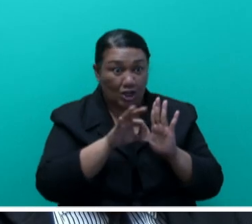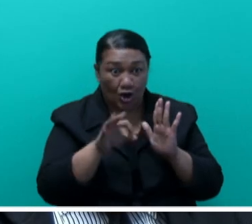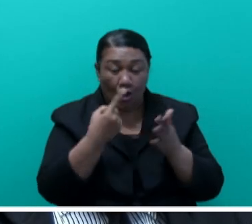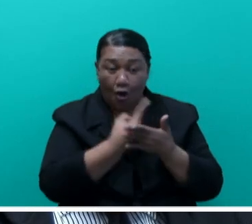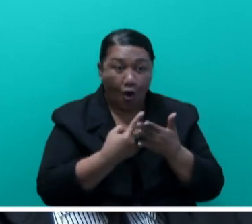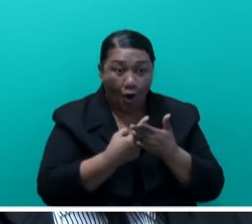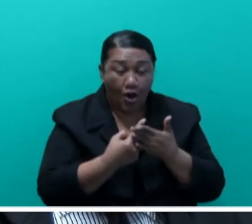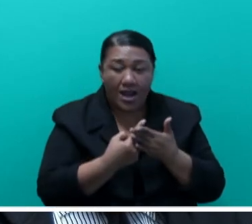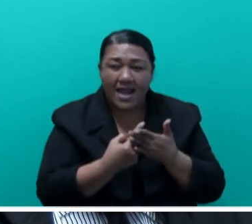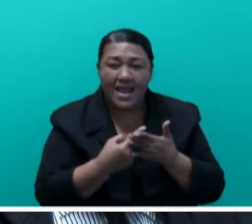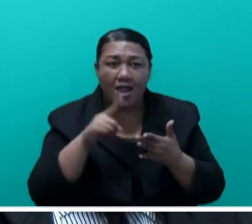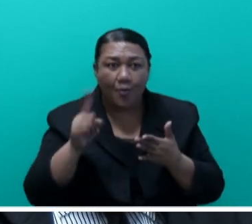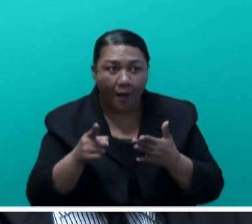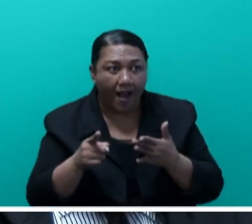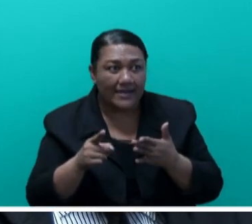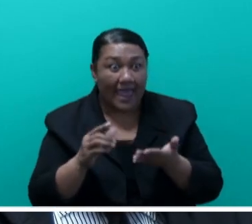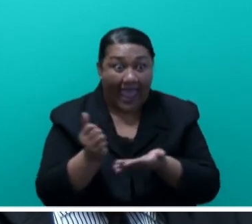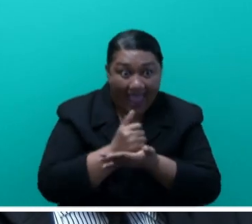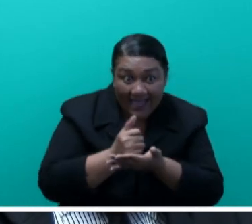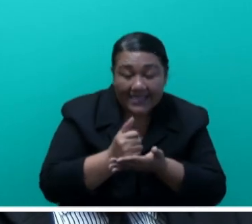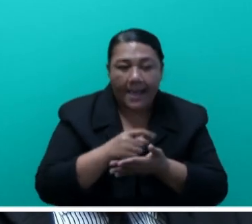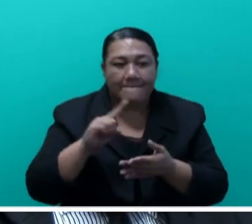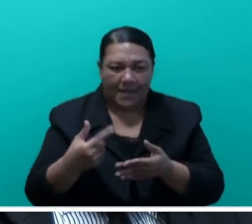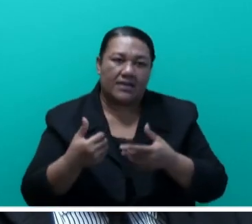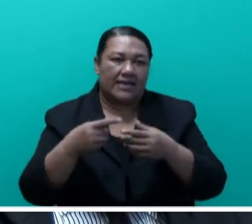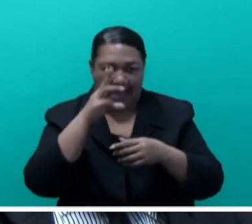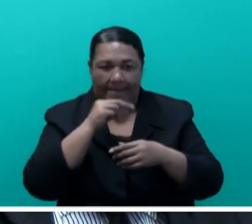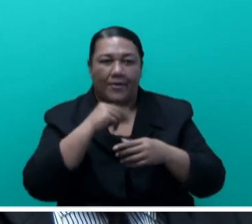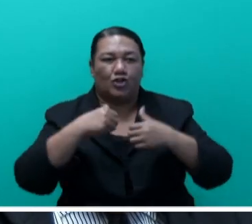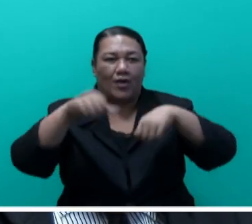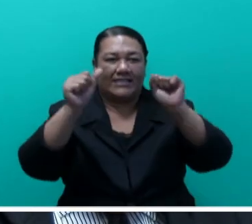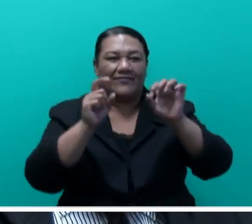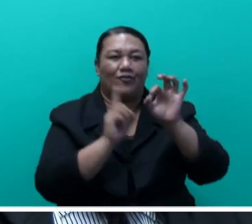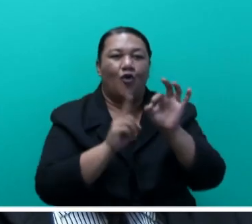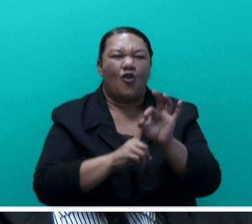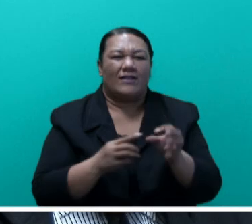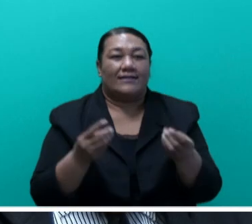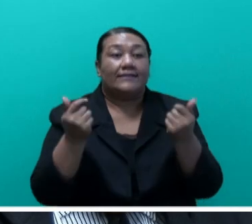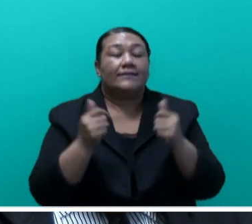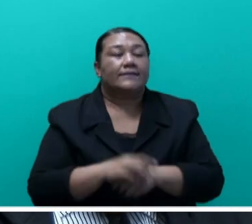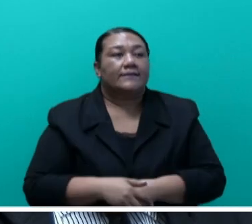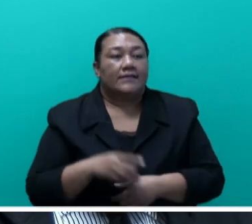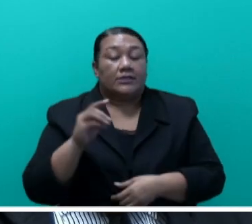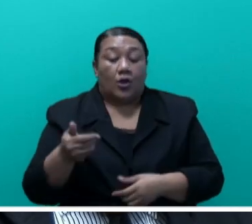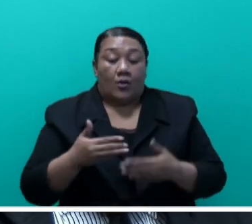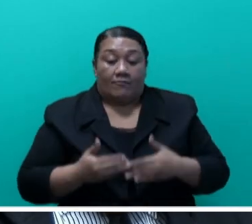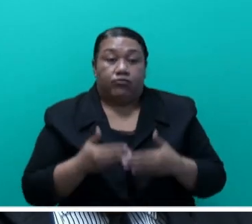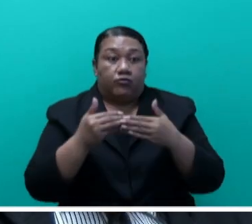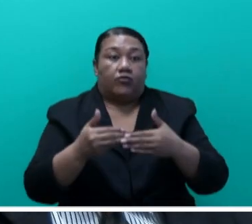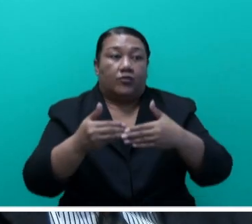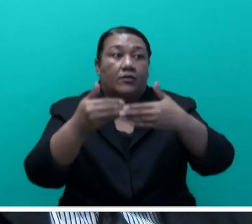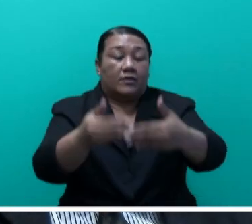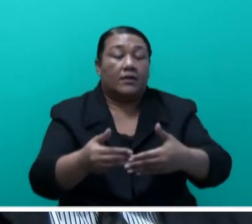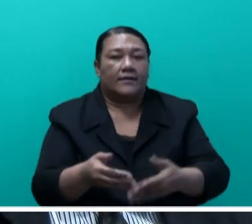ambitious but also achievable. There's a call to action as we move forward, Mr. Speaker, sir. I urge